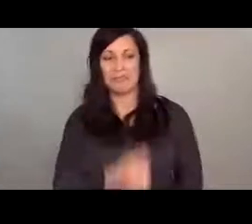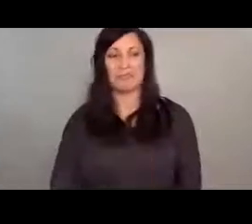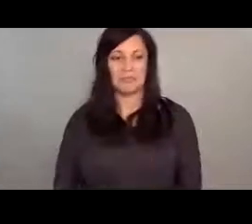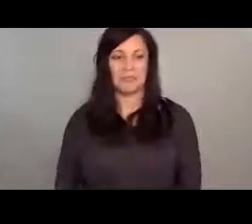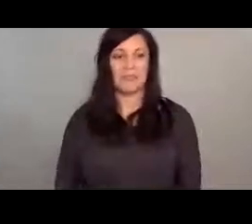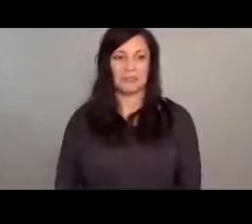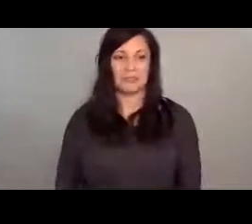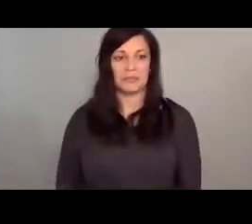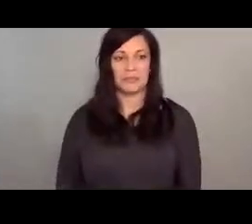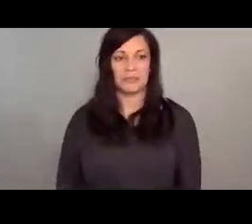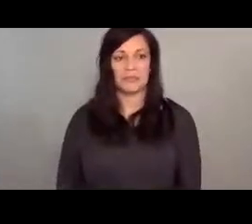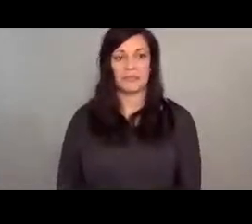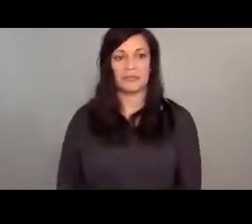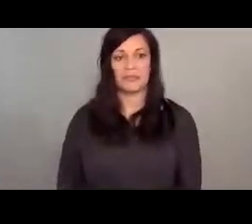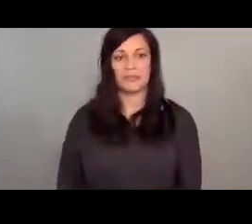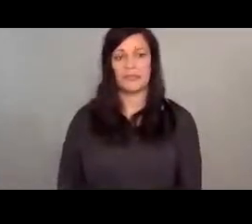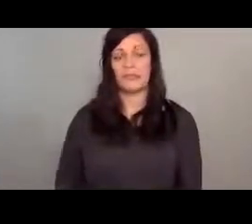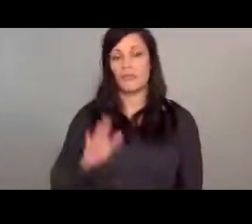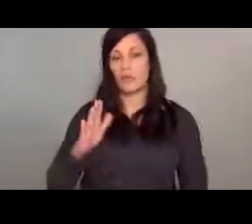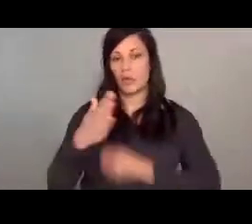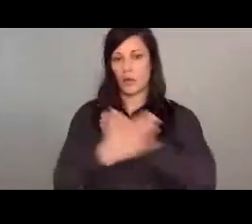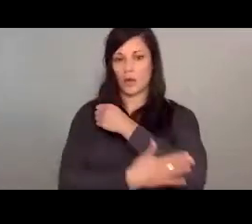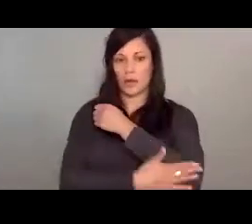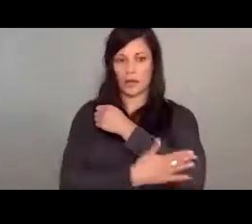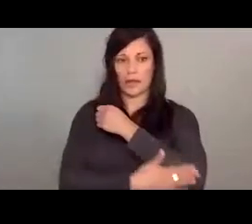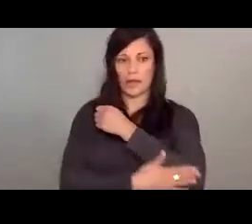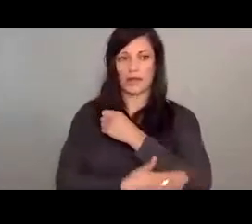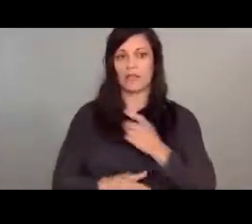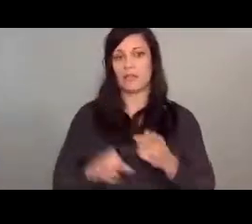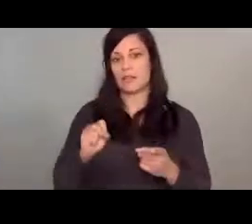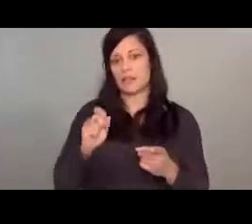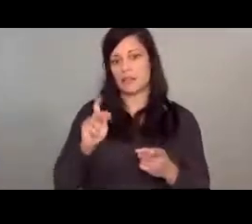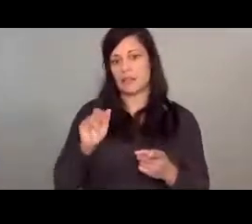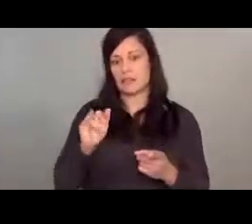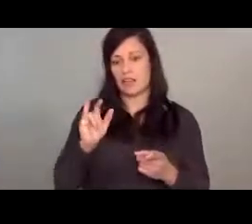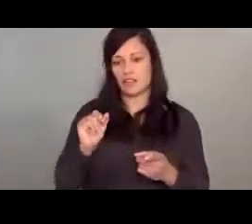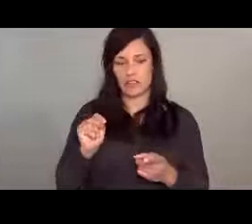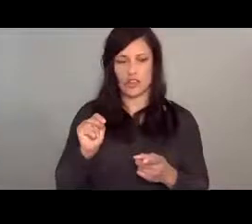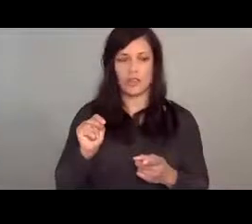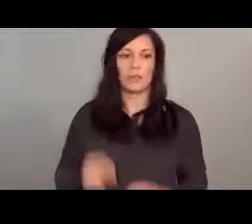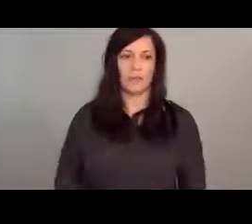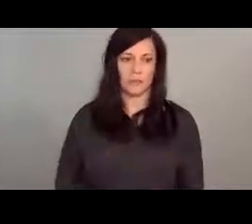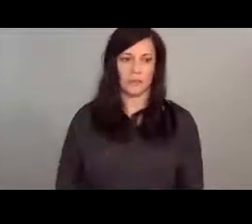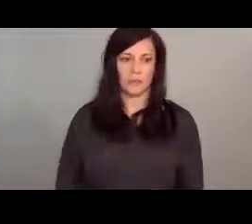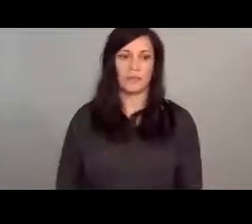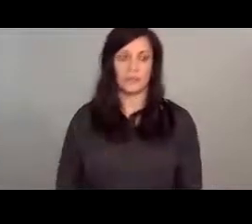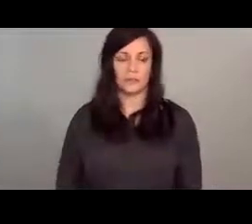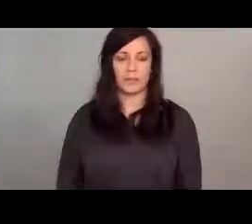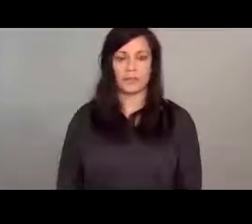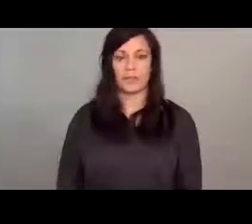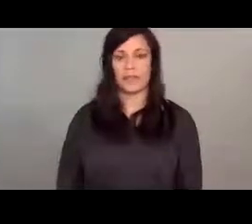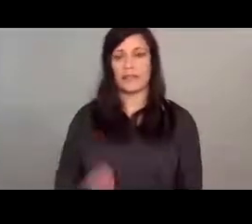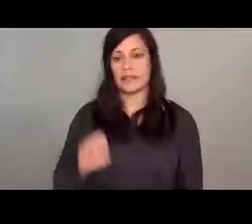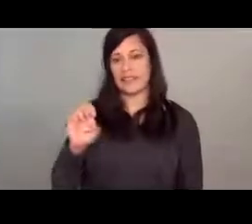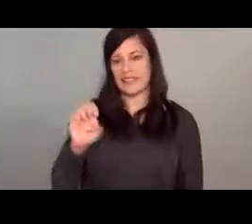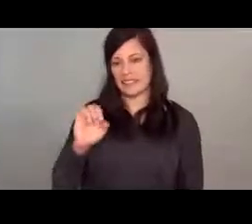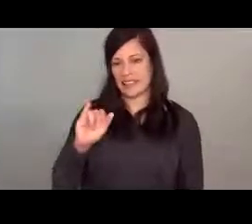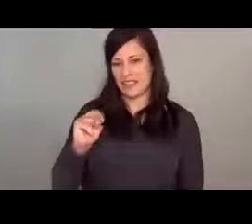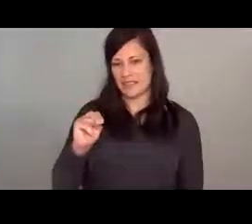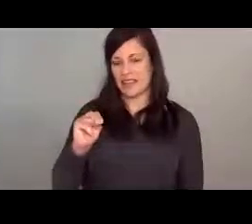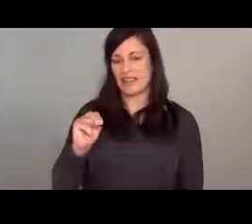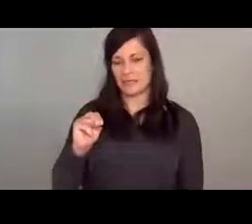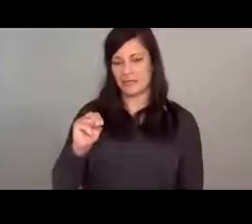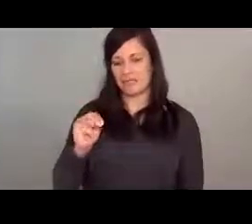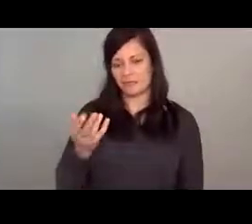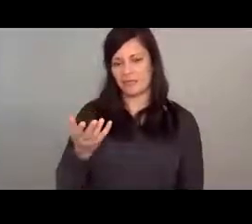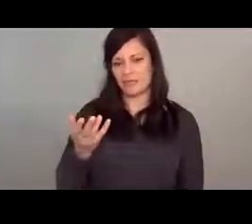And then a drop down for your county. I'm in Skagit County. And then your EIN, which is also